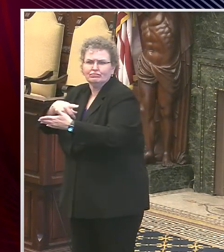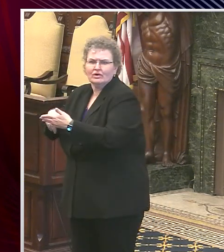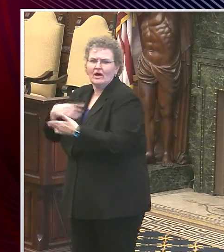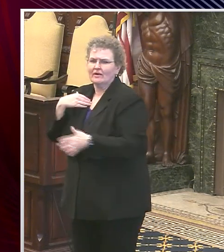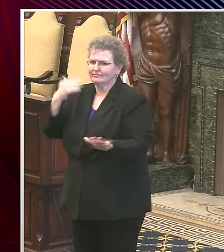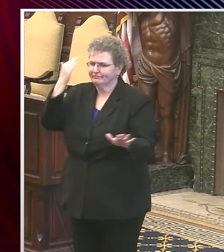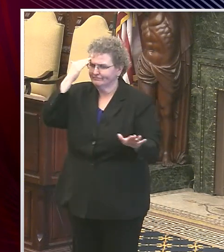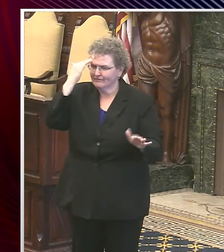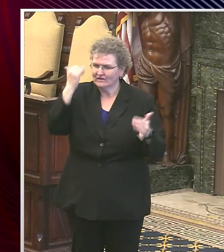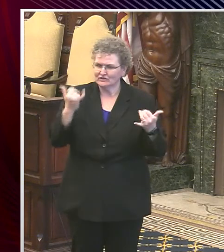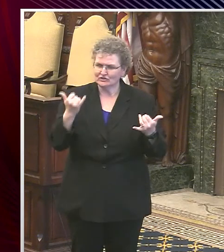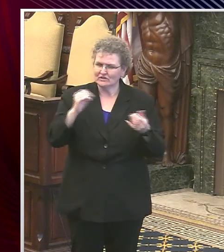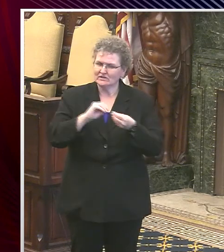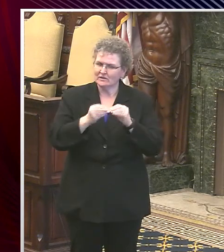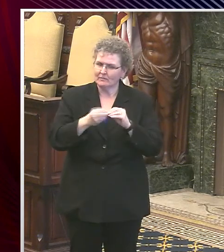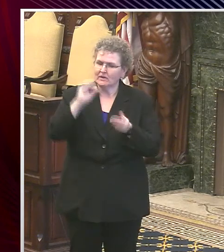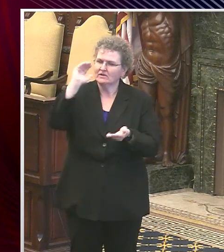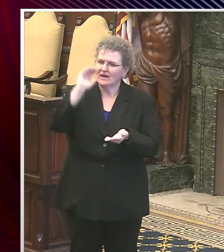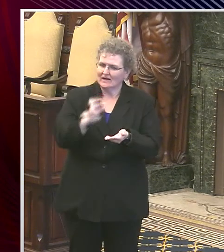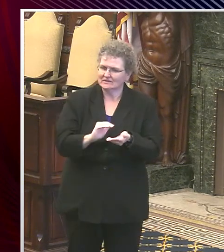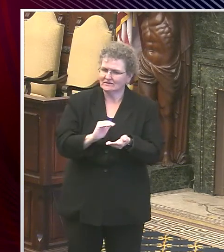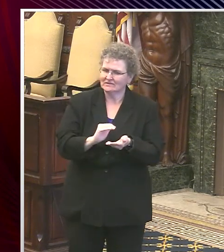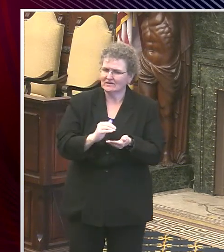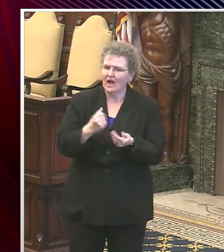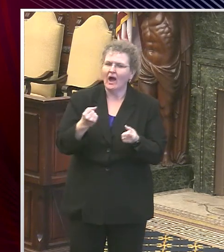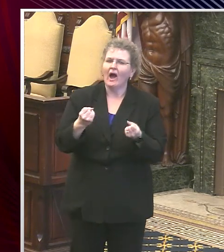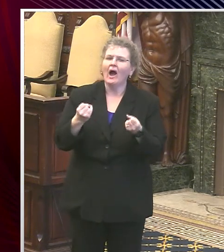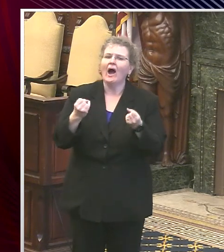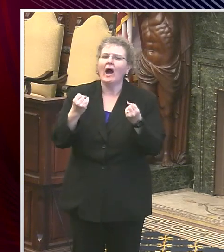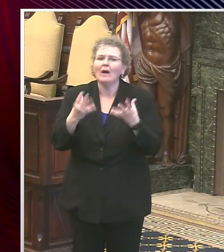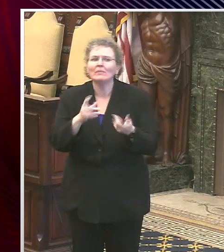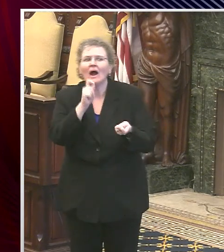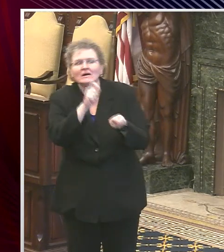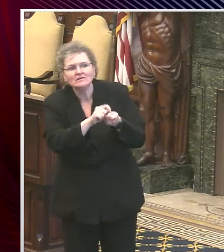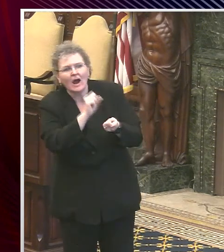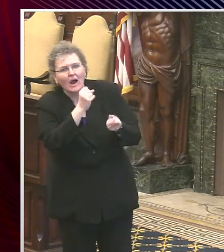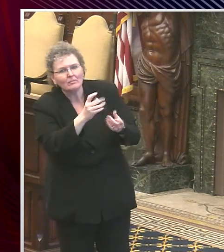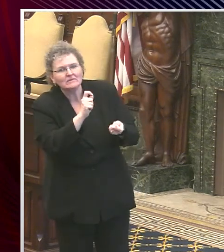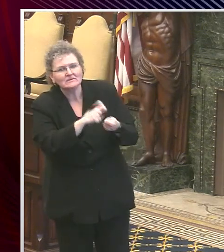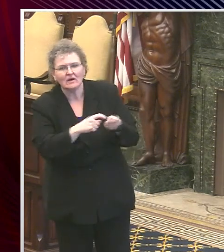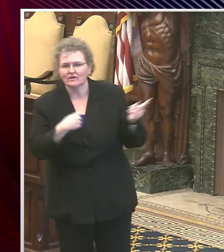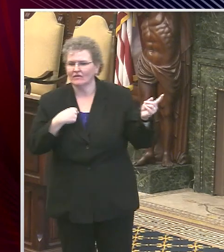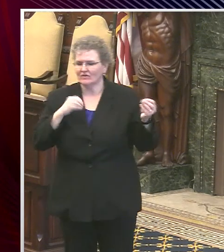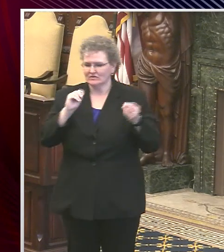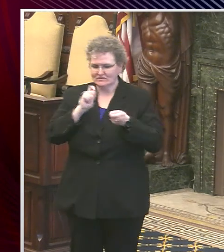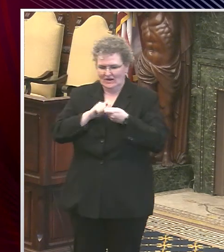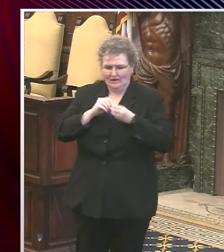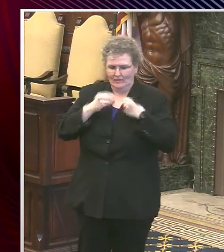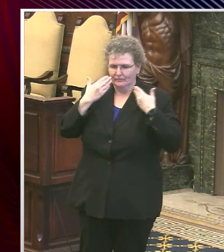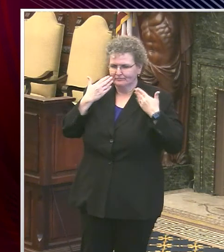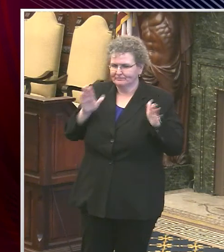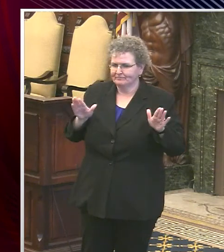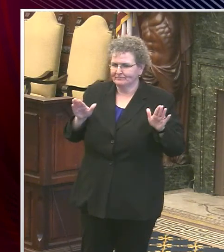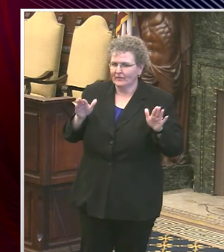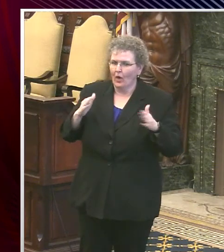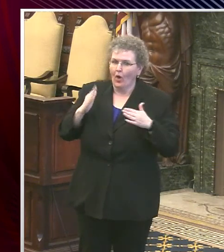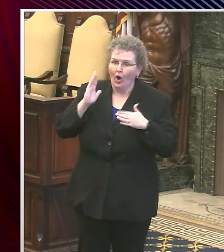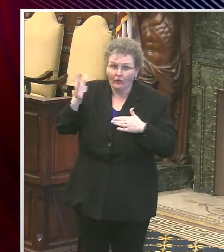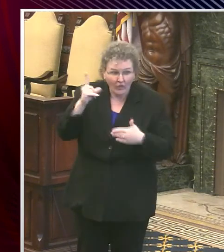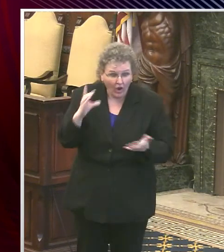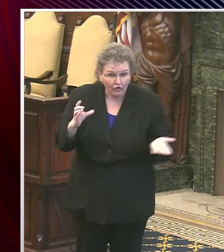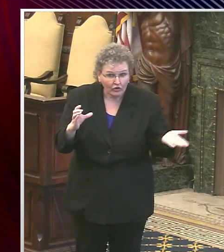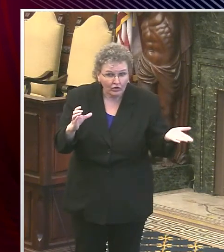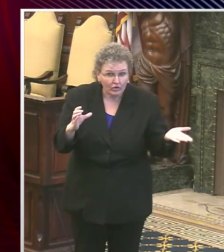was much less of a problem. Can you quantify how many yesterday? I don't have any hard numbers on was it over 100?